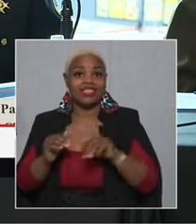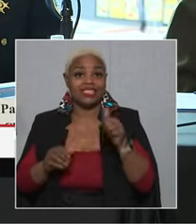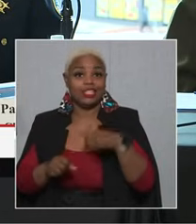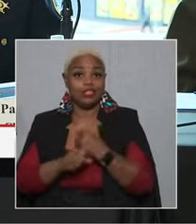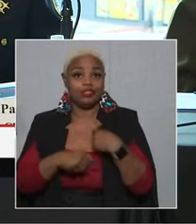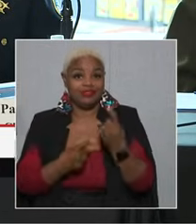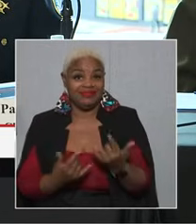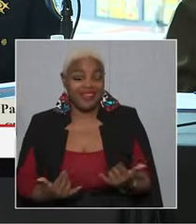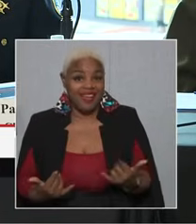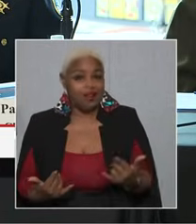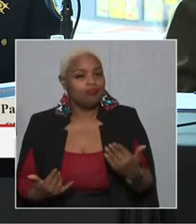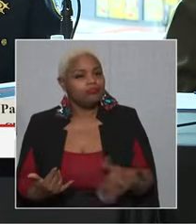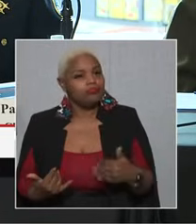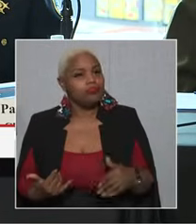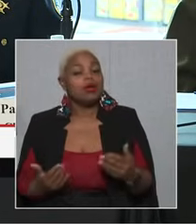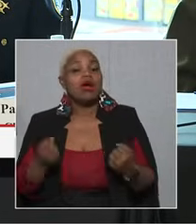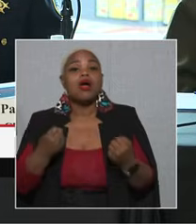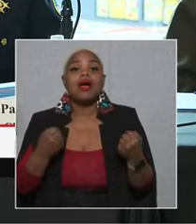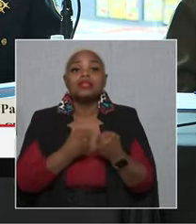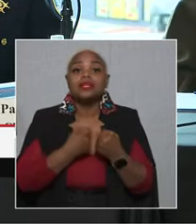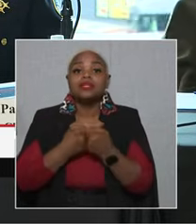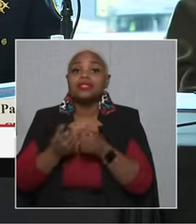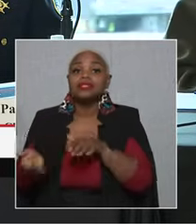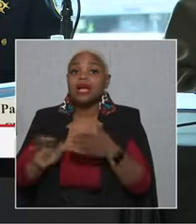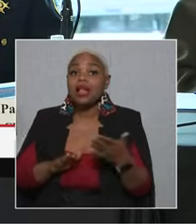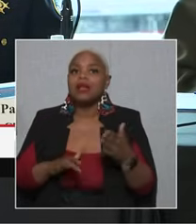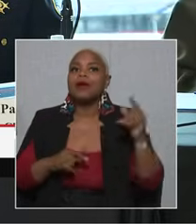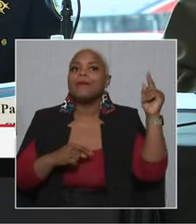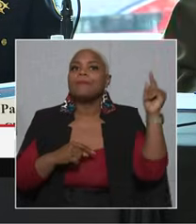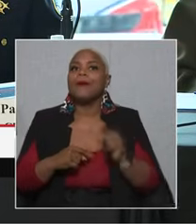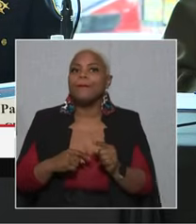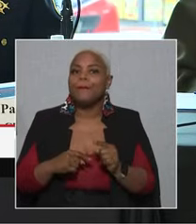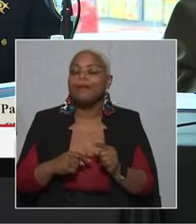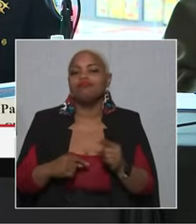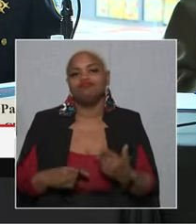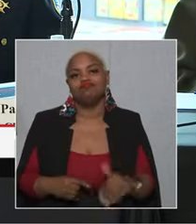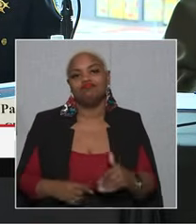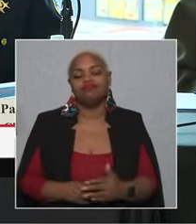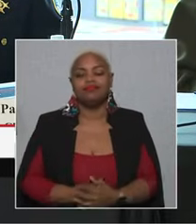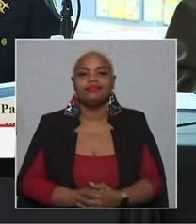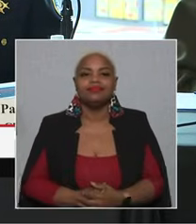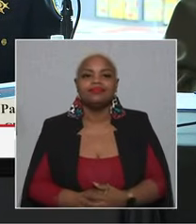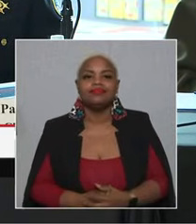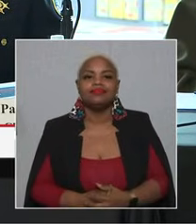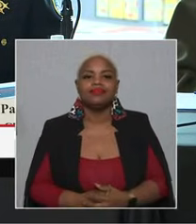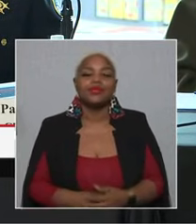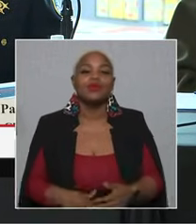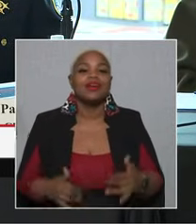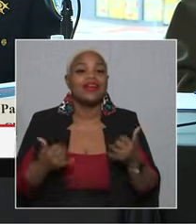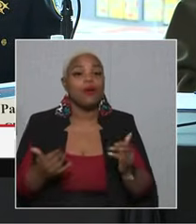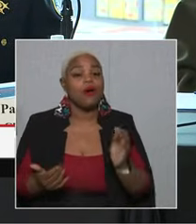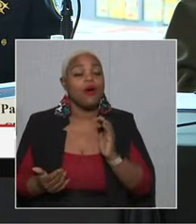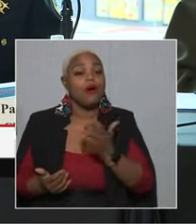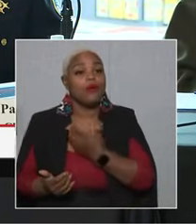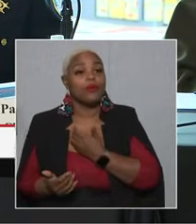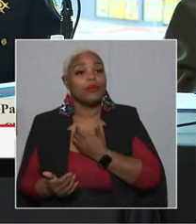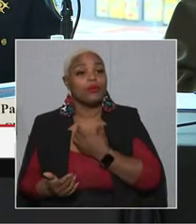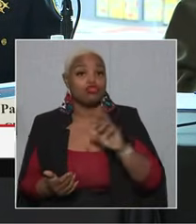and drastically improved a homicide closure rate, which I'm told as of today is over